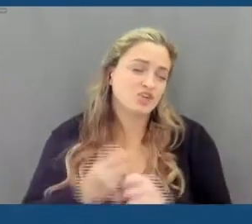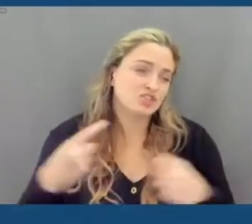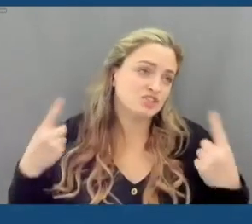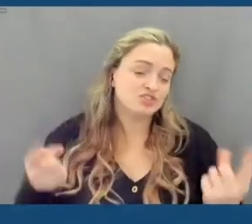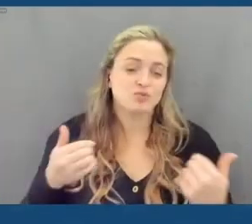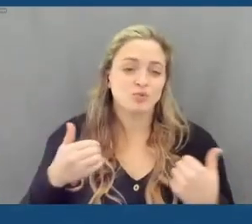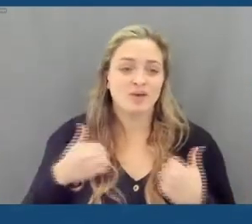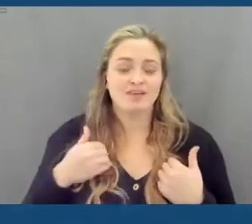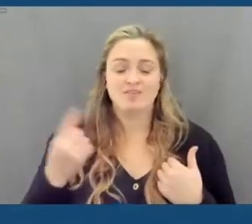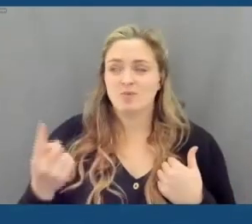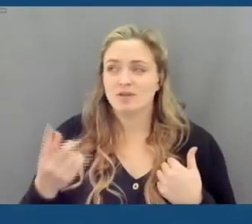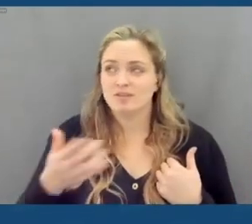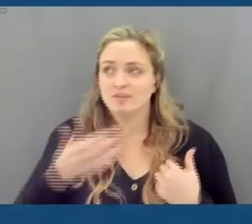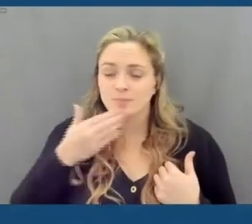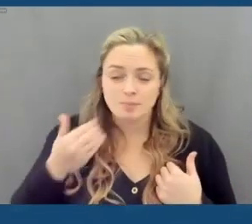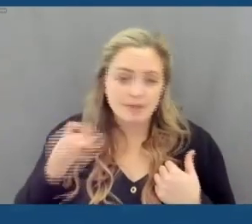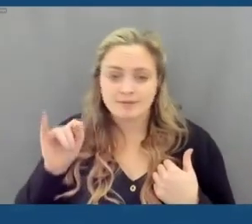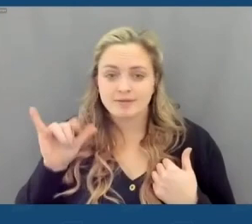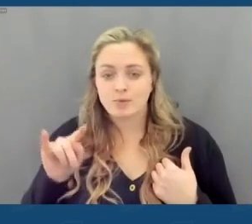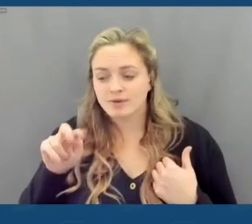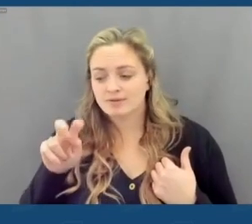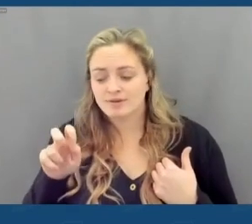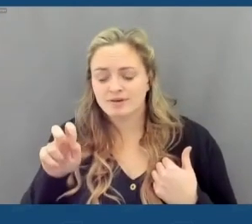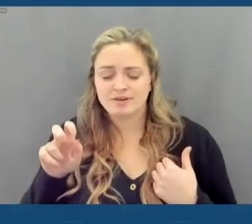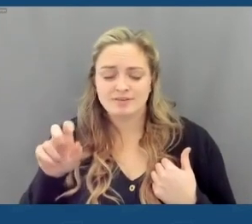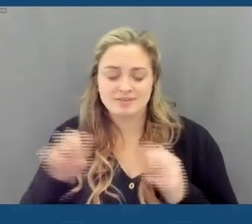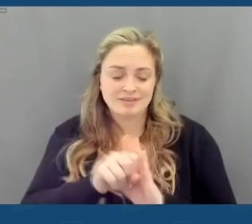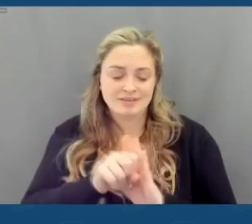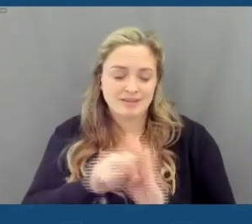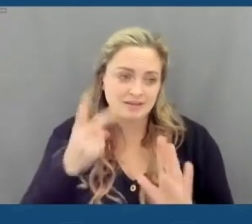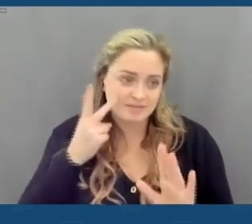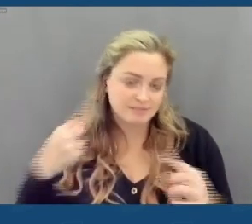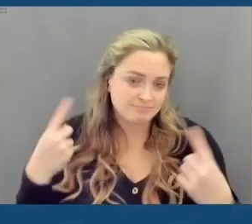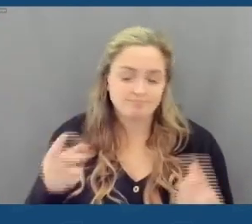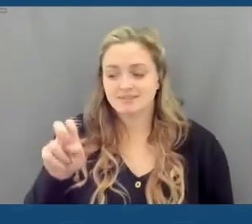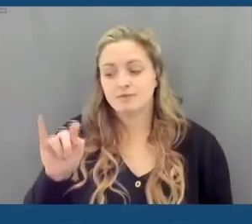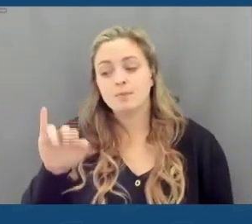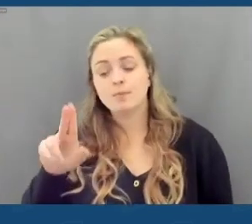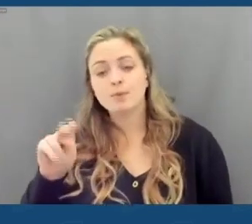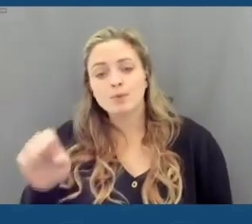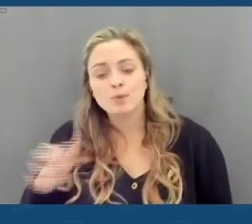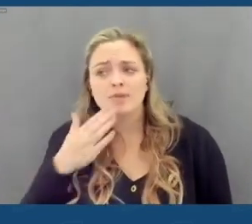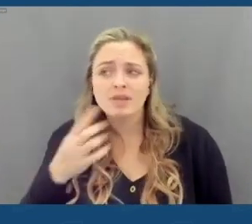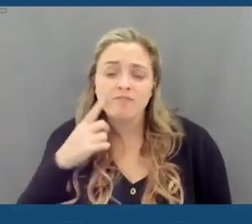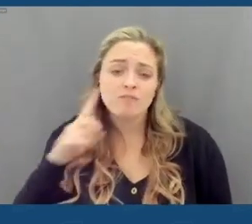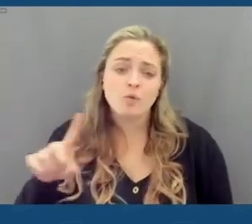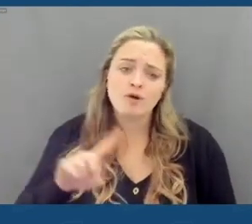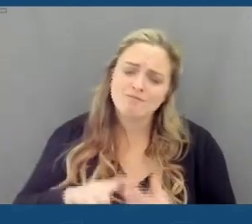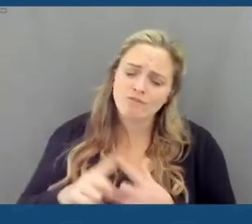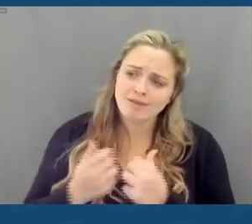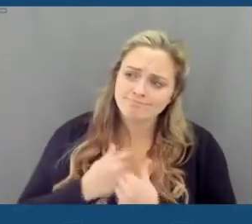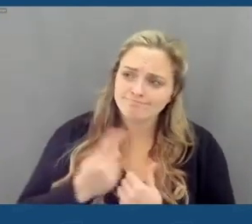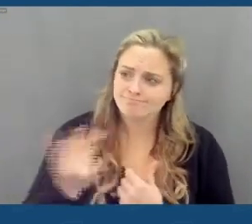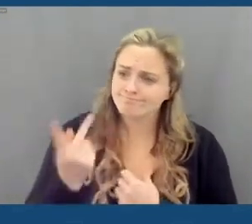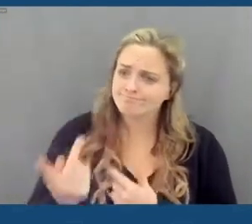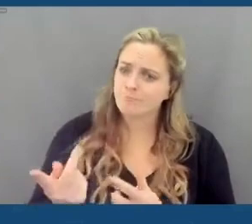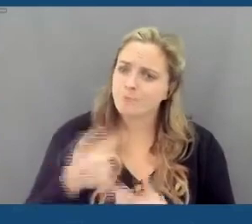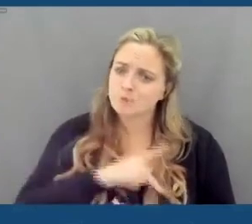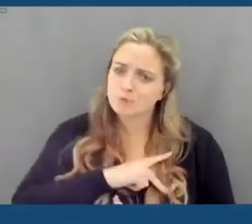one of the finest county executives our state has ever seen in Steve Ballone. I want to thank him for his friendship to me personally,